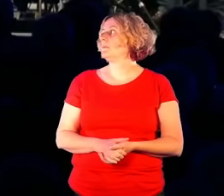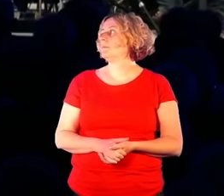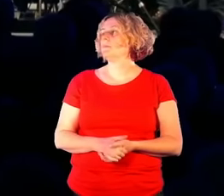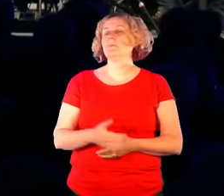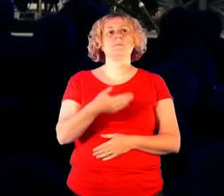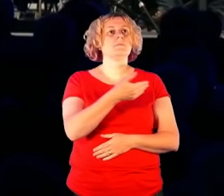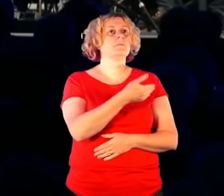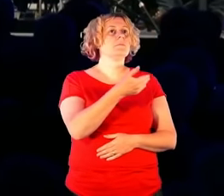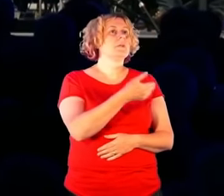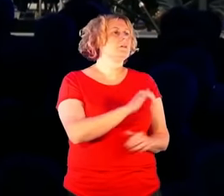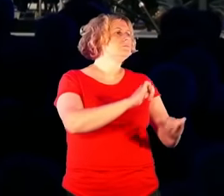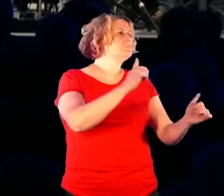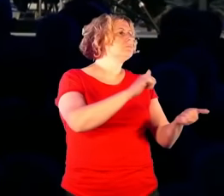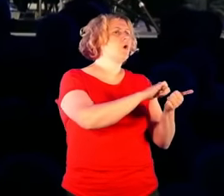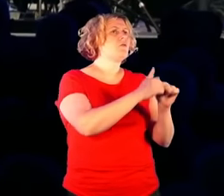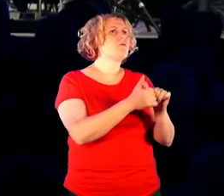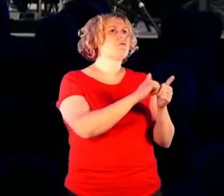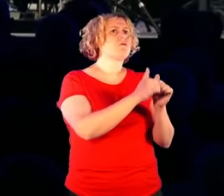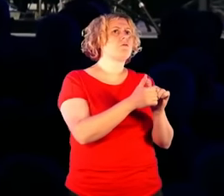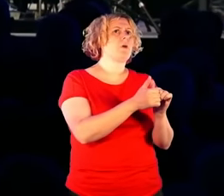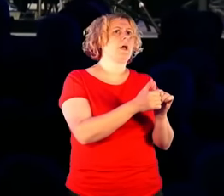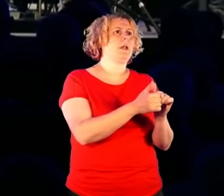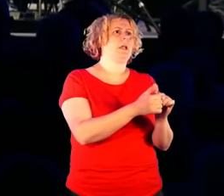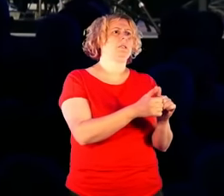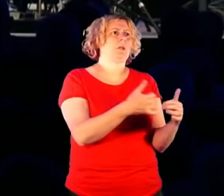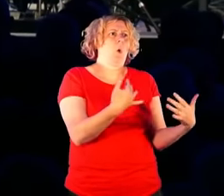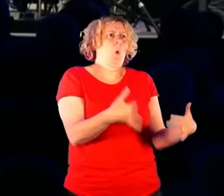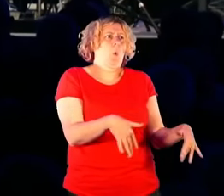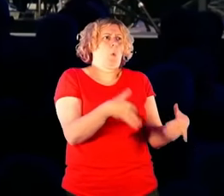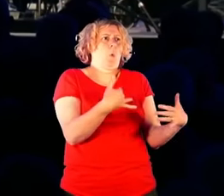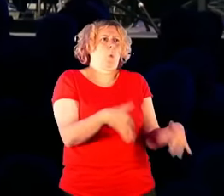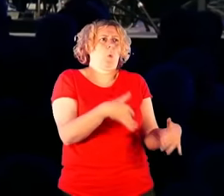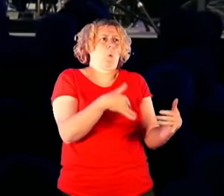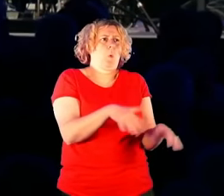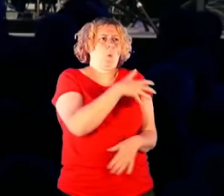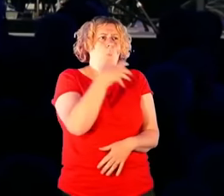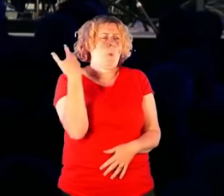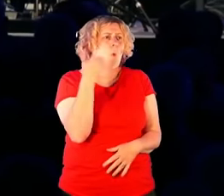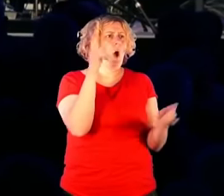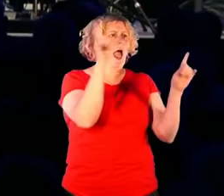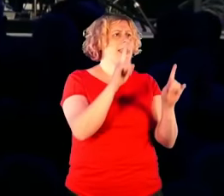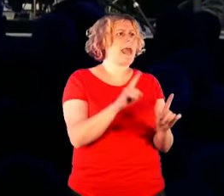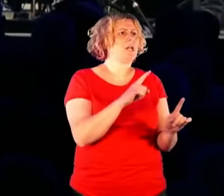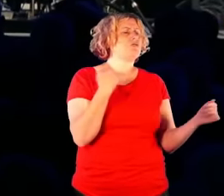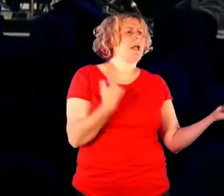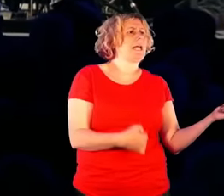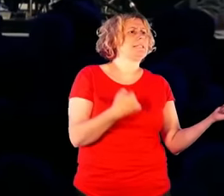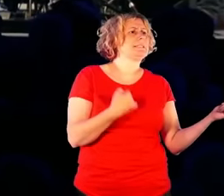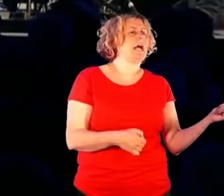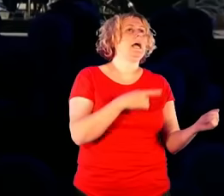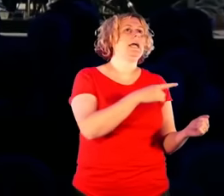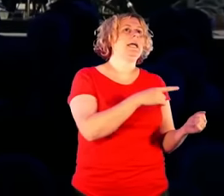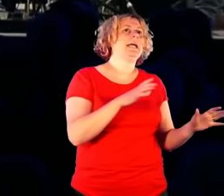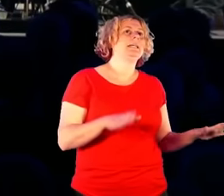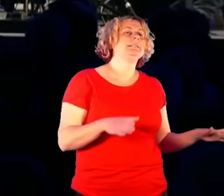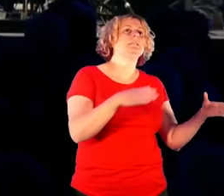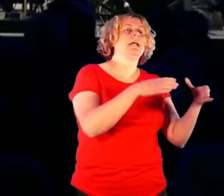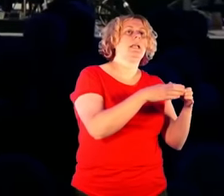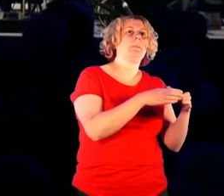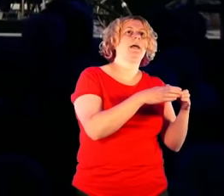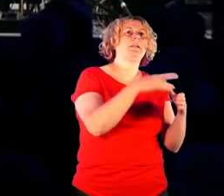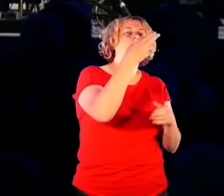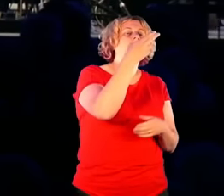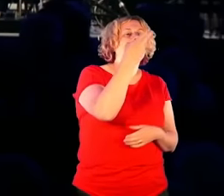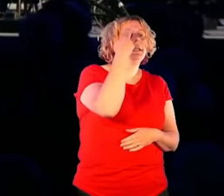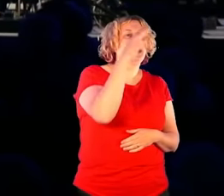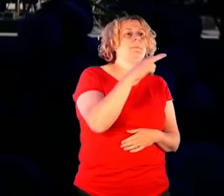Calvin is a great friend and is an excellent electric guitar player, and we're so blessed to have him with us. He plays with a band called Treasure Fields, who